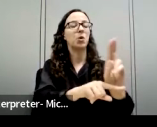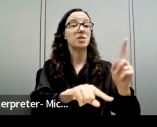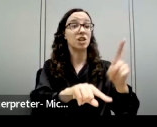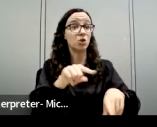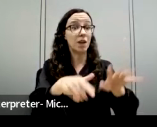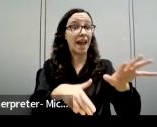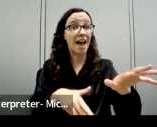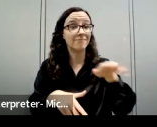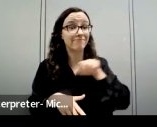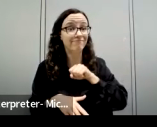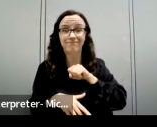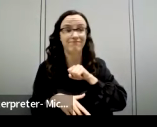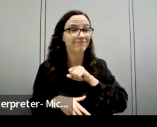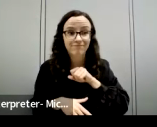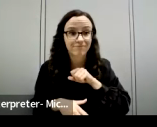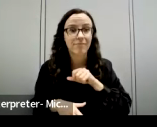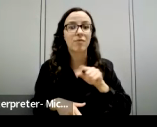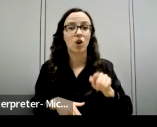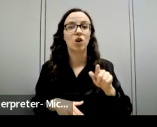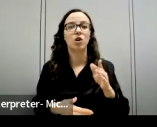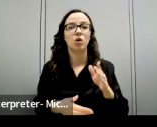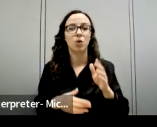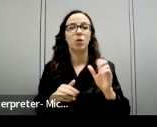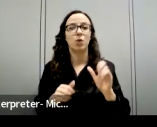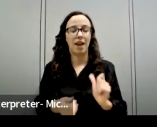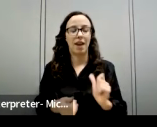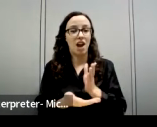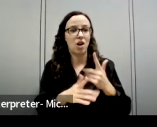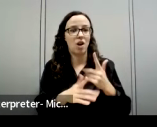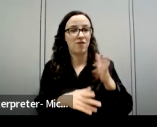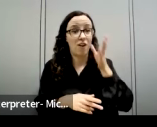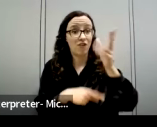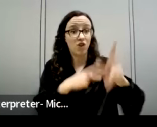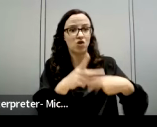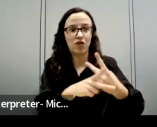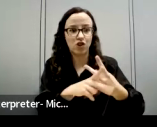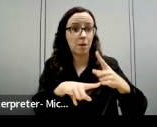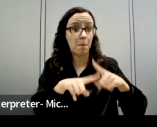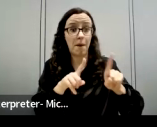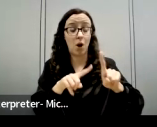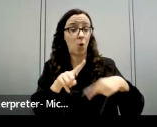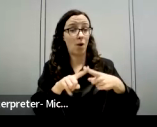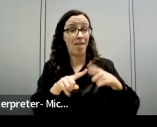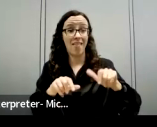mind. You can take it off future versions, but once it's out there, it's out there.